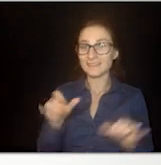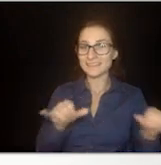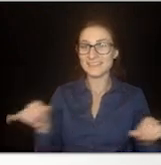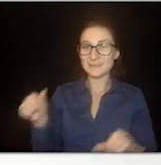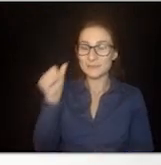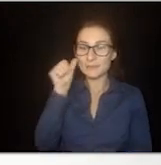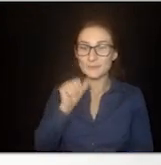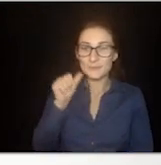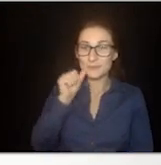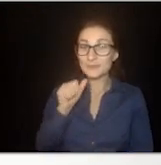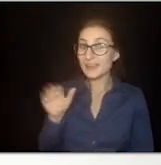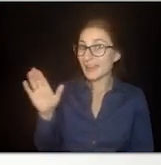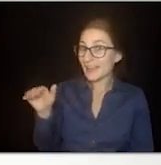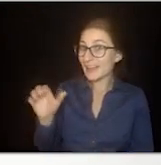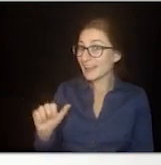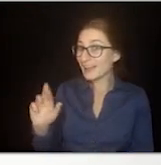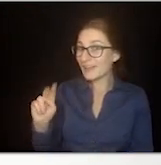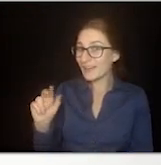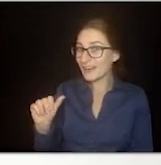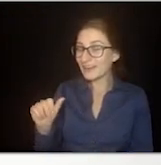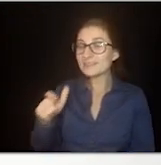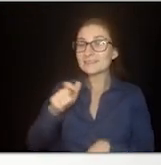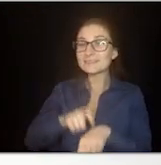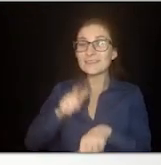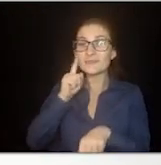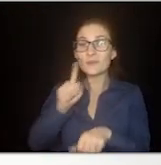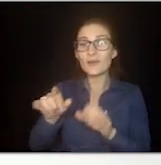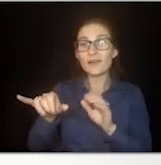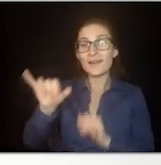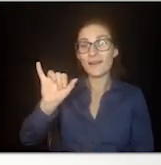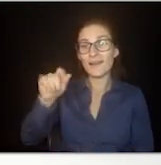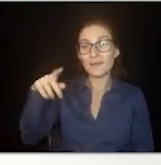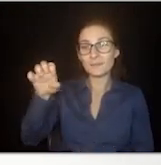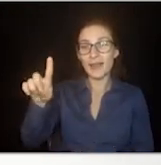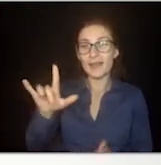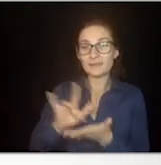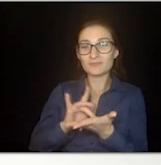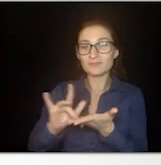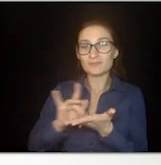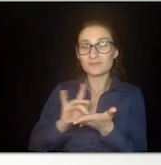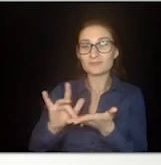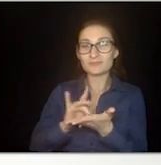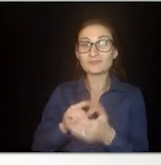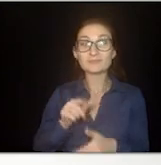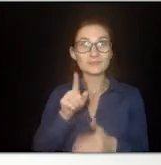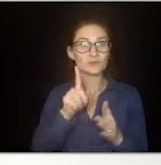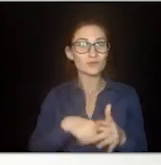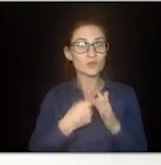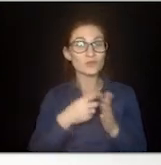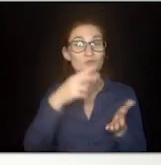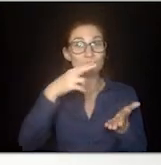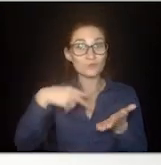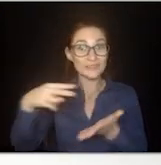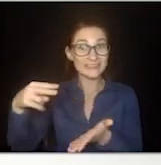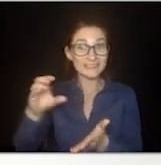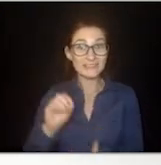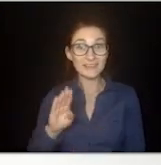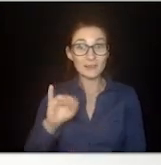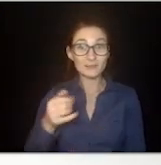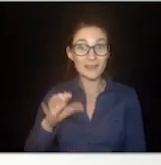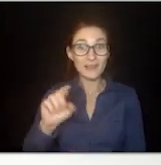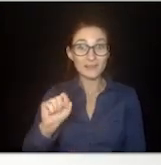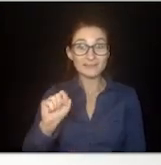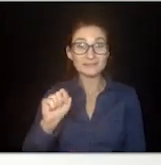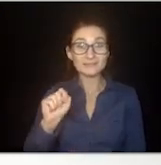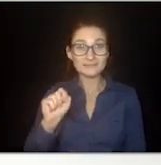All right, Same, Arna. same little girl. It's time for iPad. Arna begins the routine by reading the object